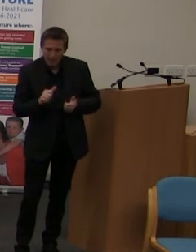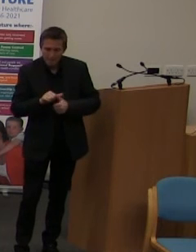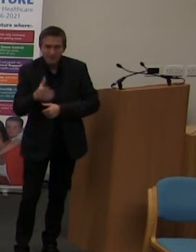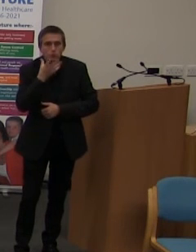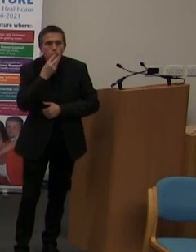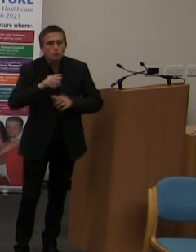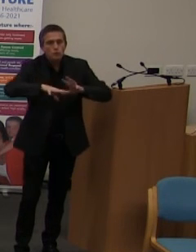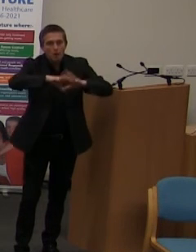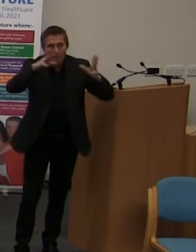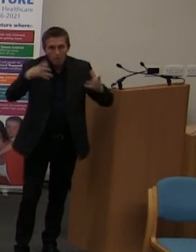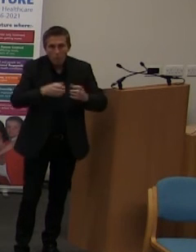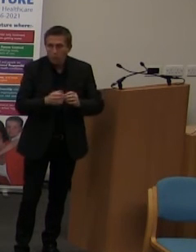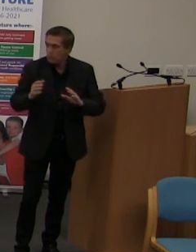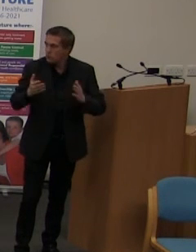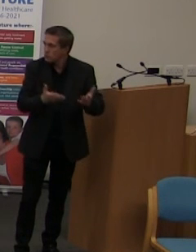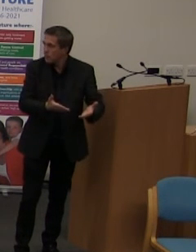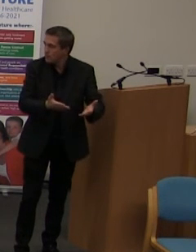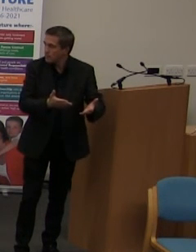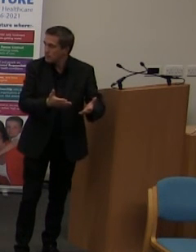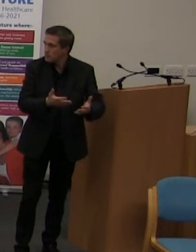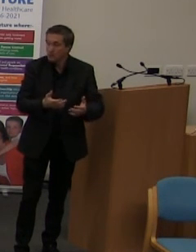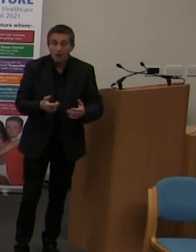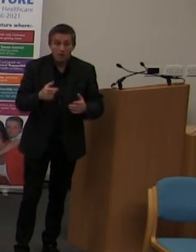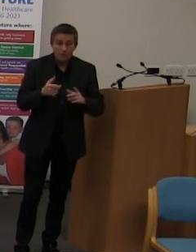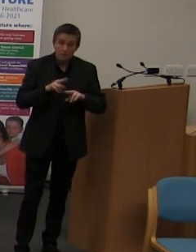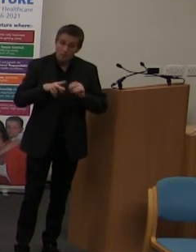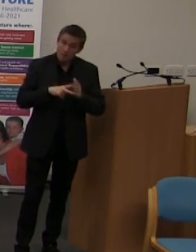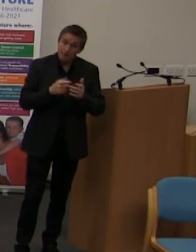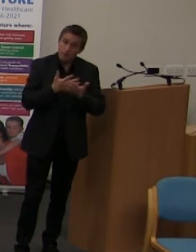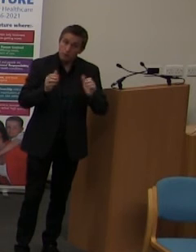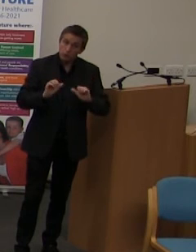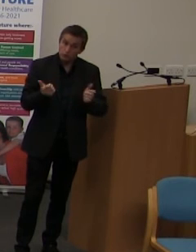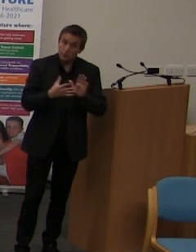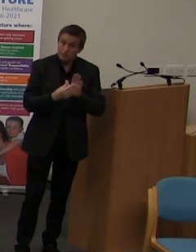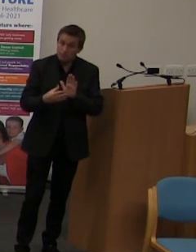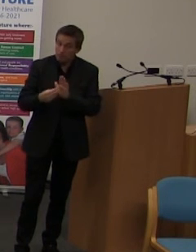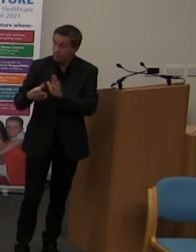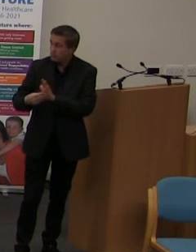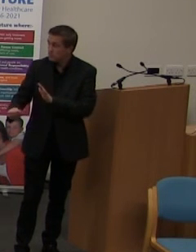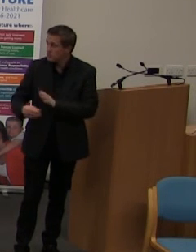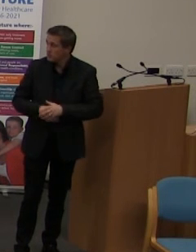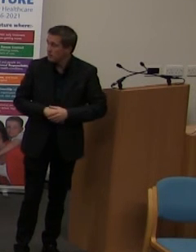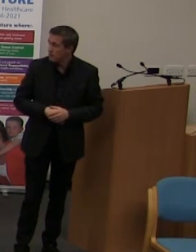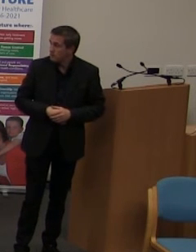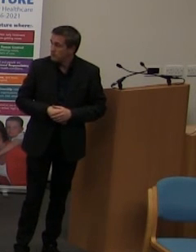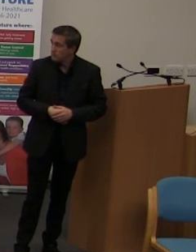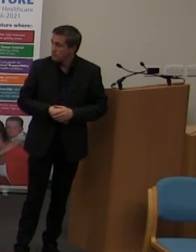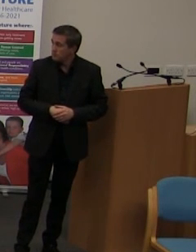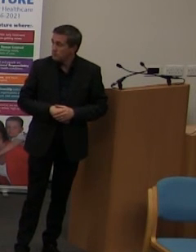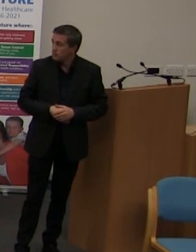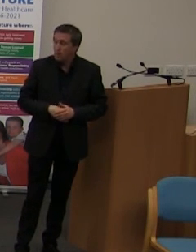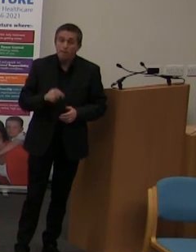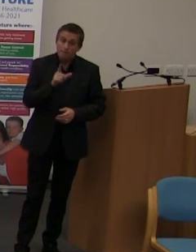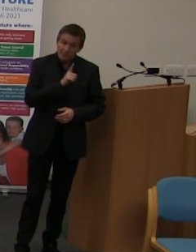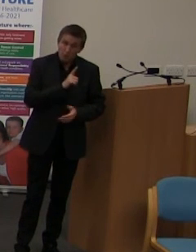total. And there are lots of good examples within this board of doing that. But what's also different because of the magnitude